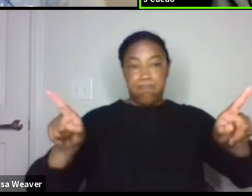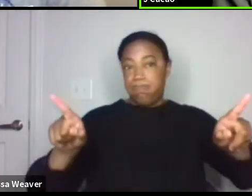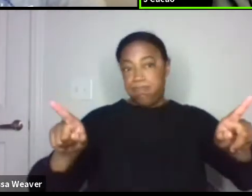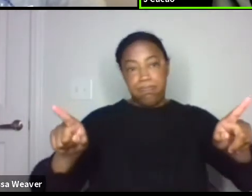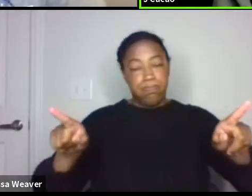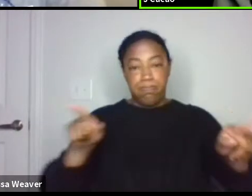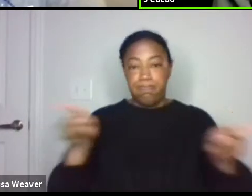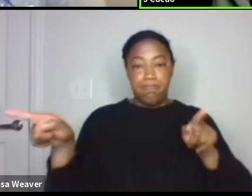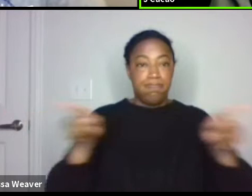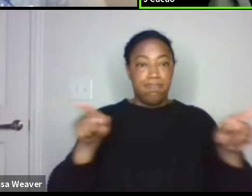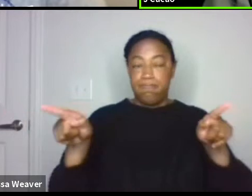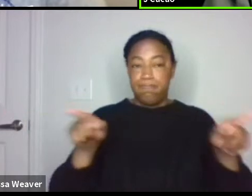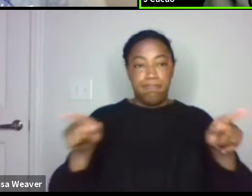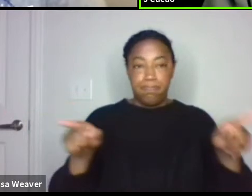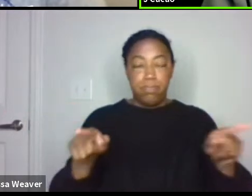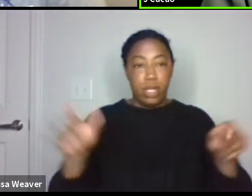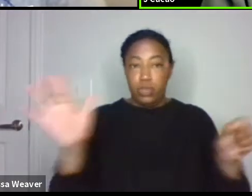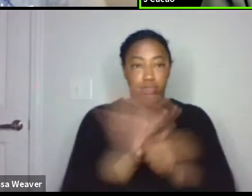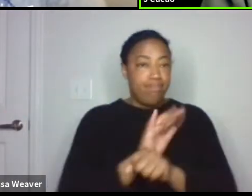It's different.